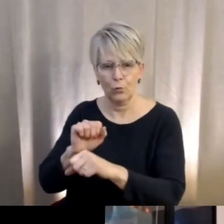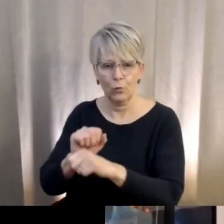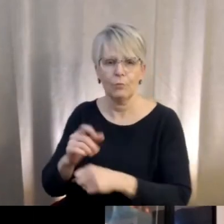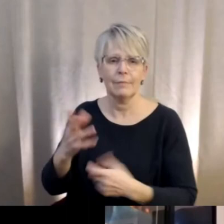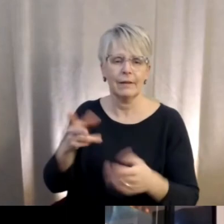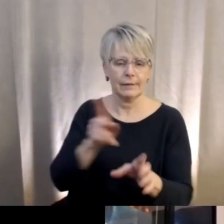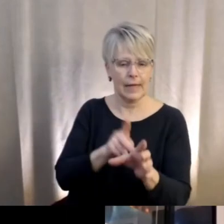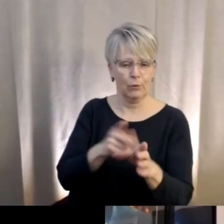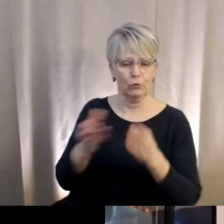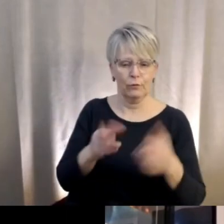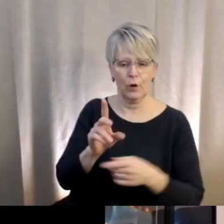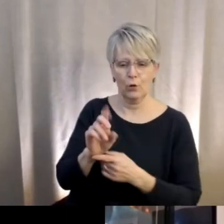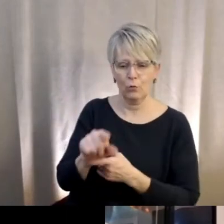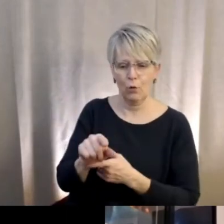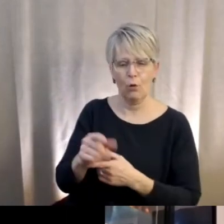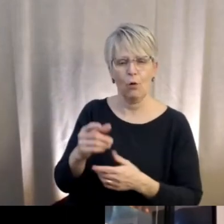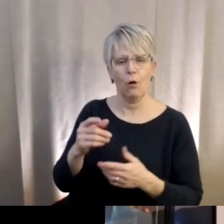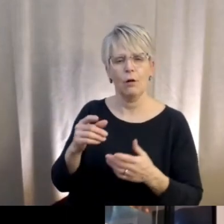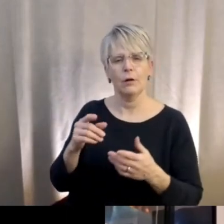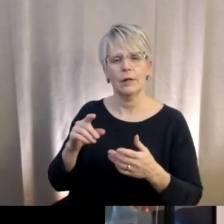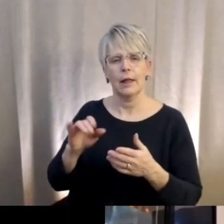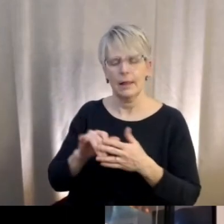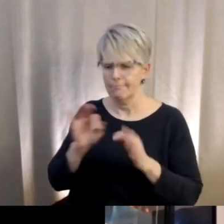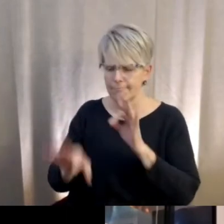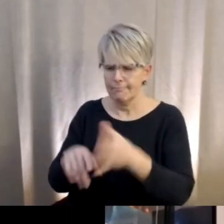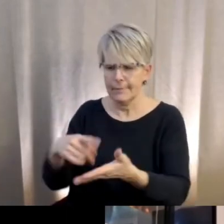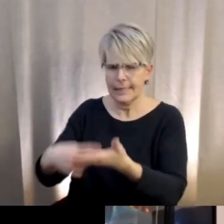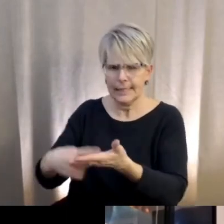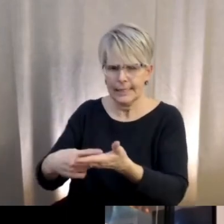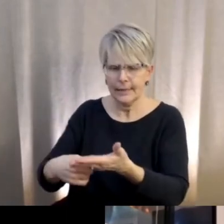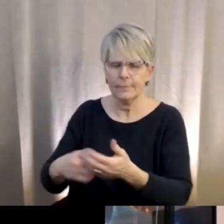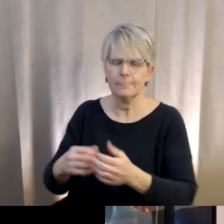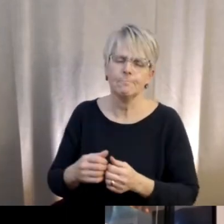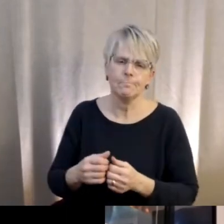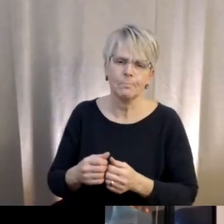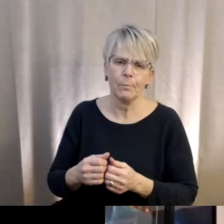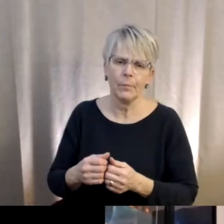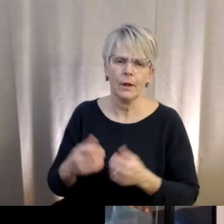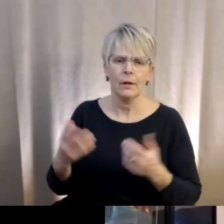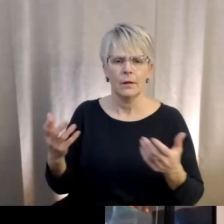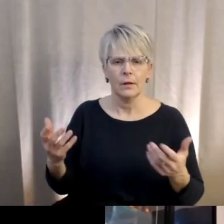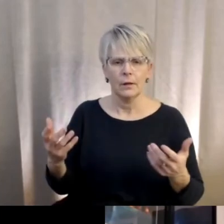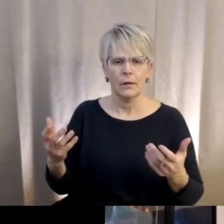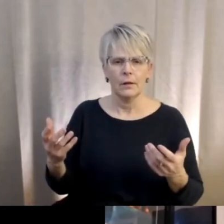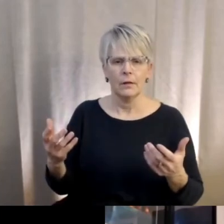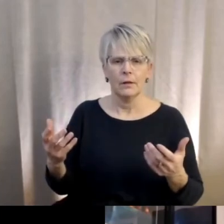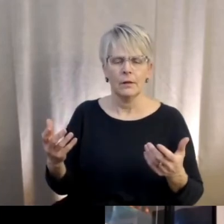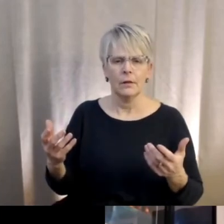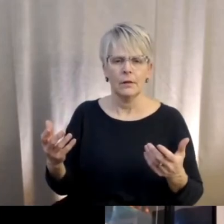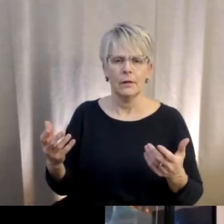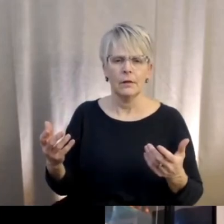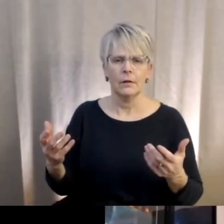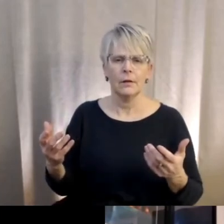dogs and their various permutations have come up a number of times today. You know, what are some of those things that